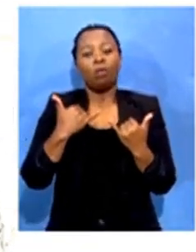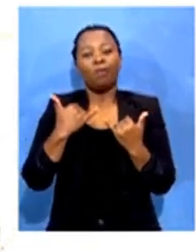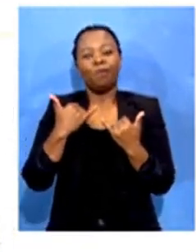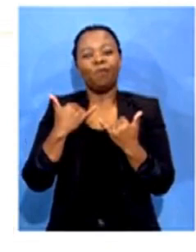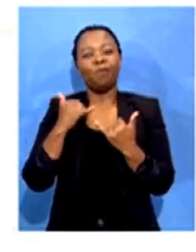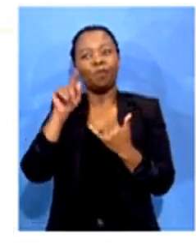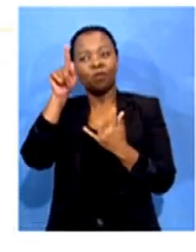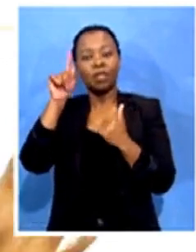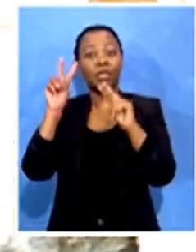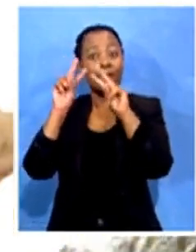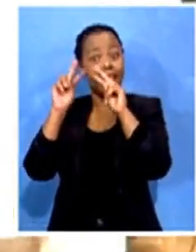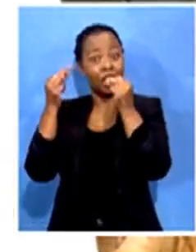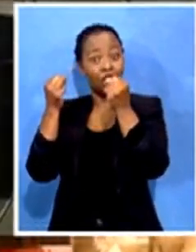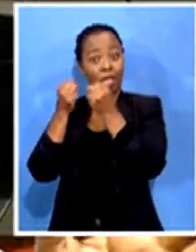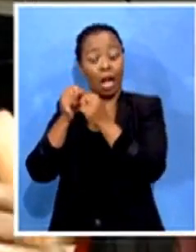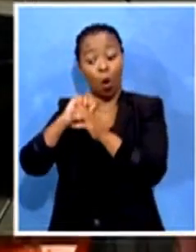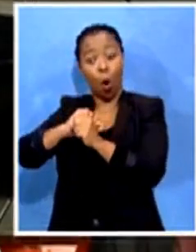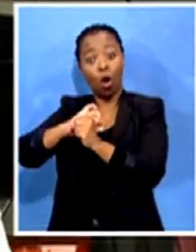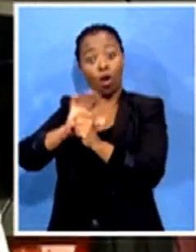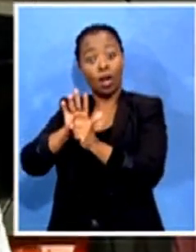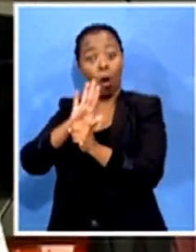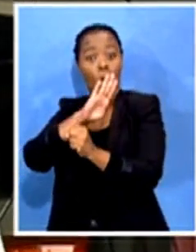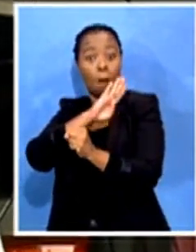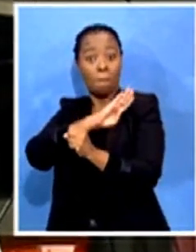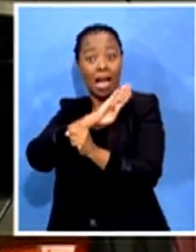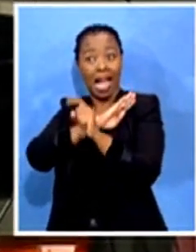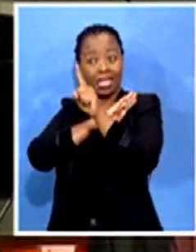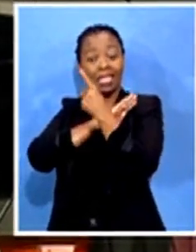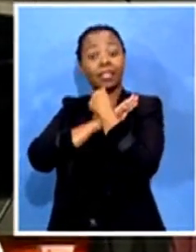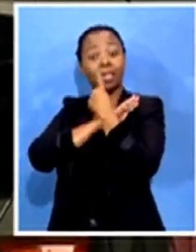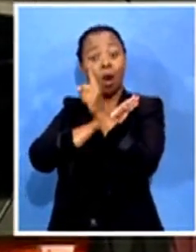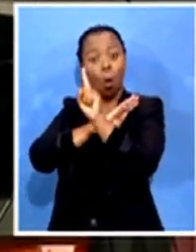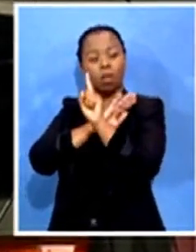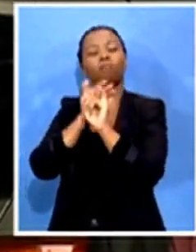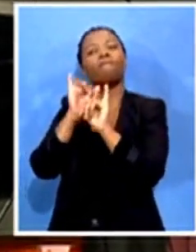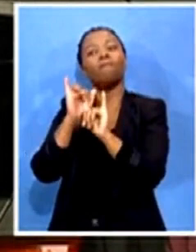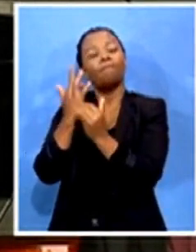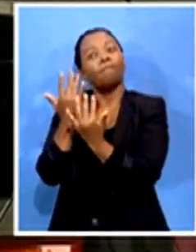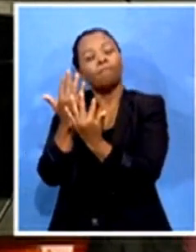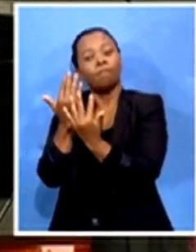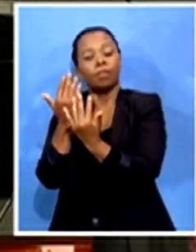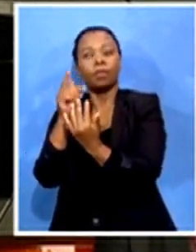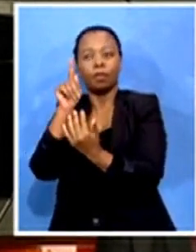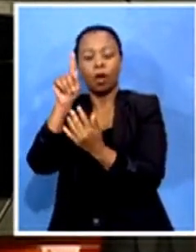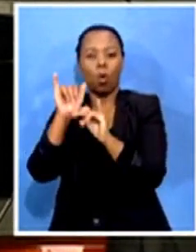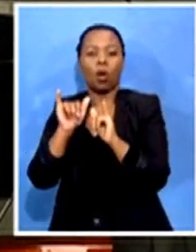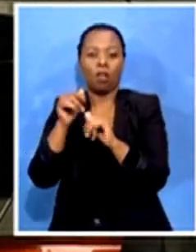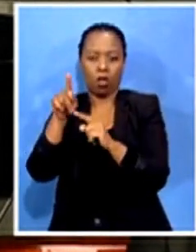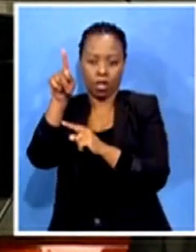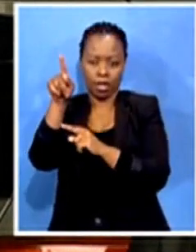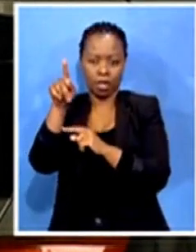Coronavirus Command Council is going to say. We are awaiting that, but our message is that in Gauteng